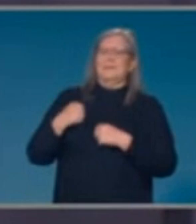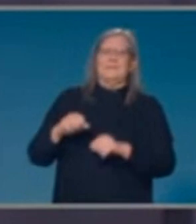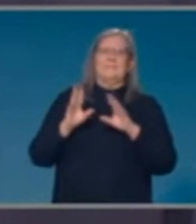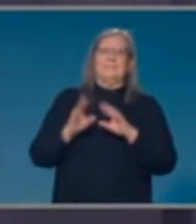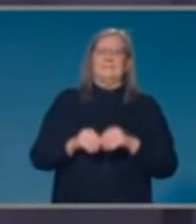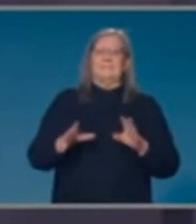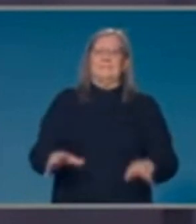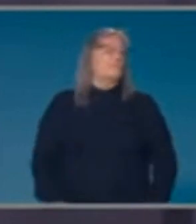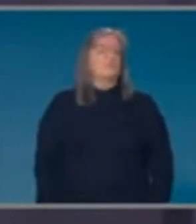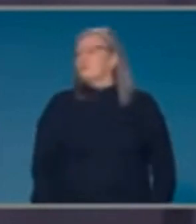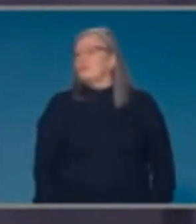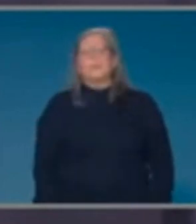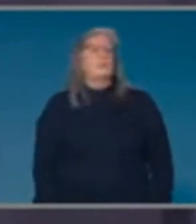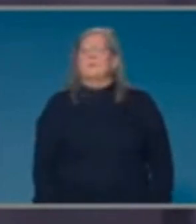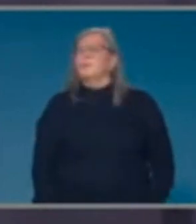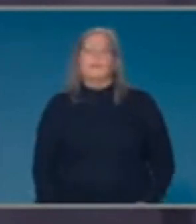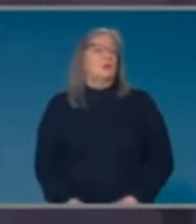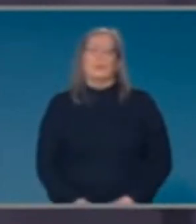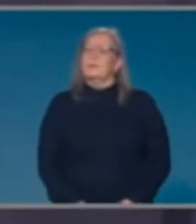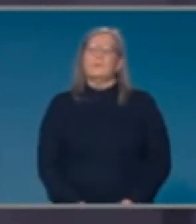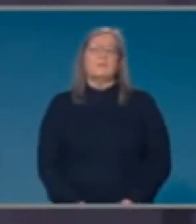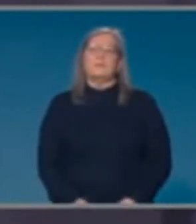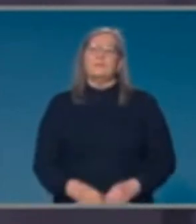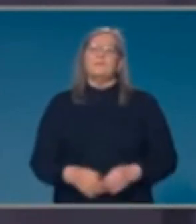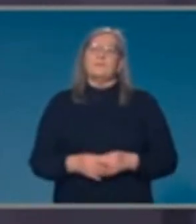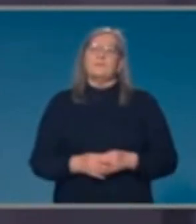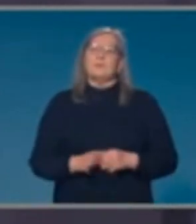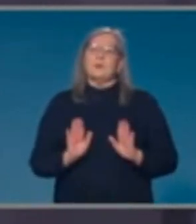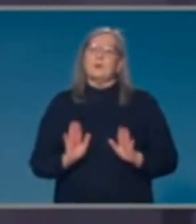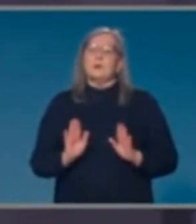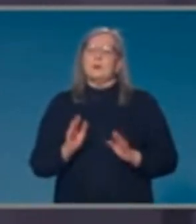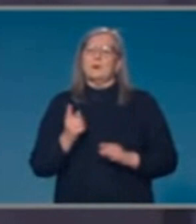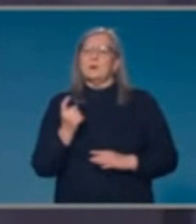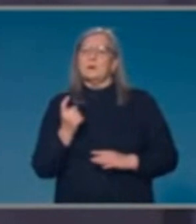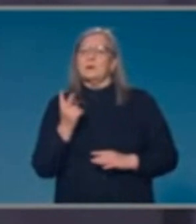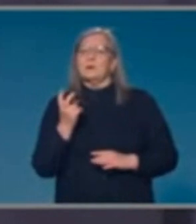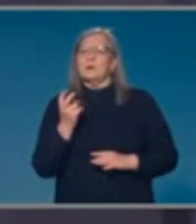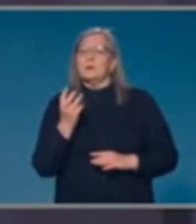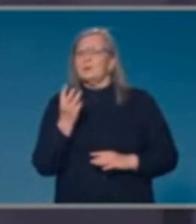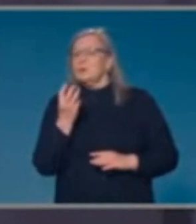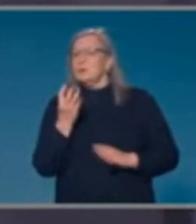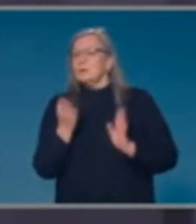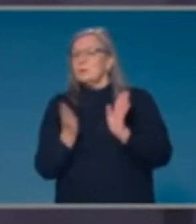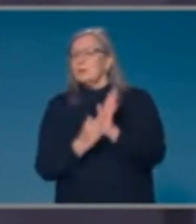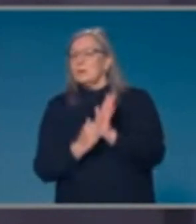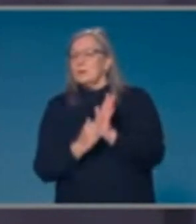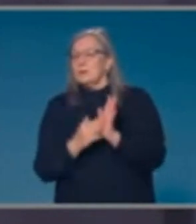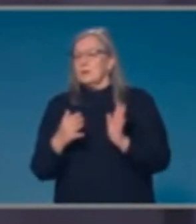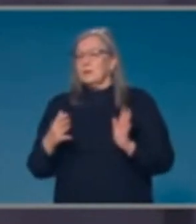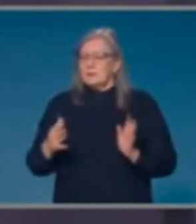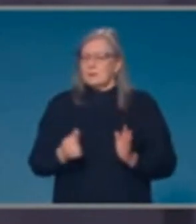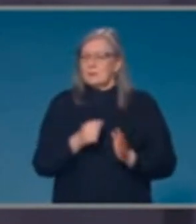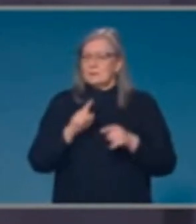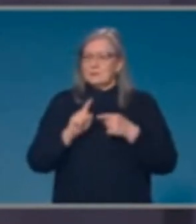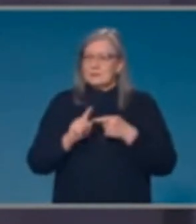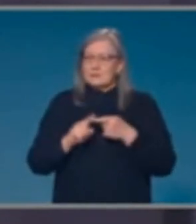circulation of the virus, at least in the next few months. And so public health and social measures, some of them at hopefully